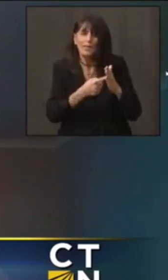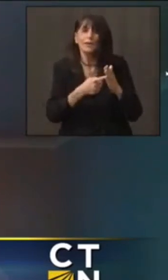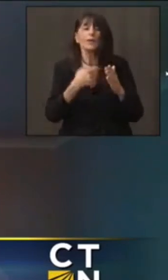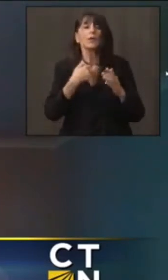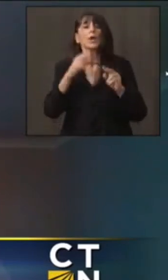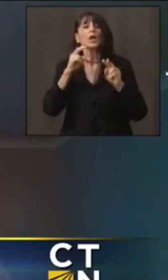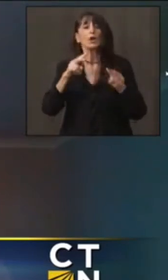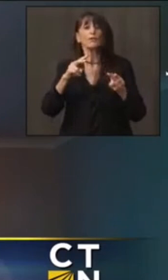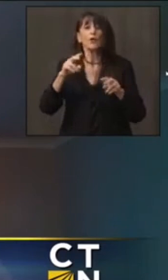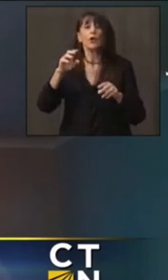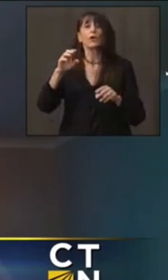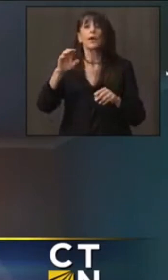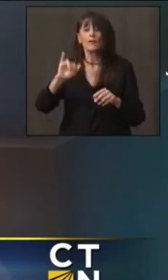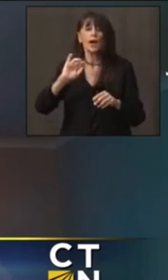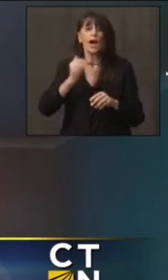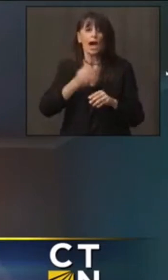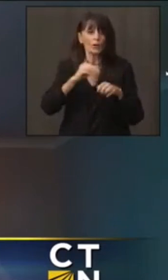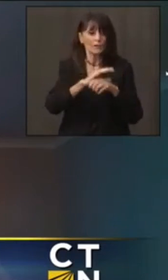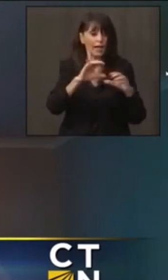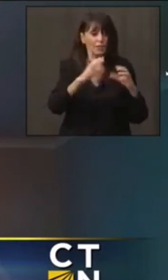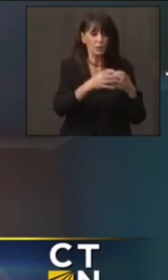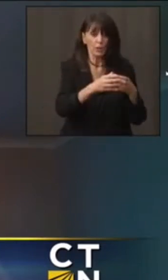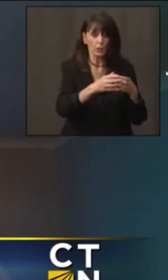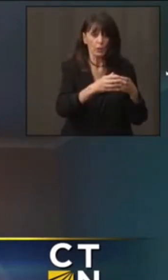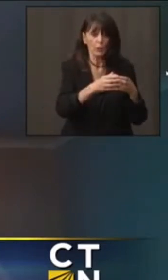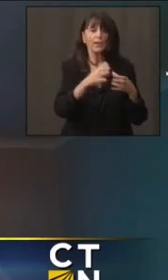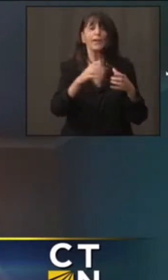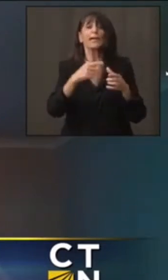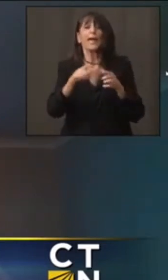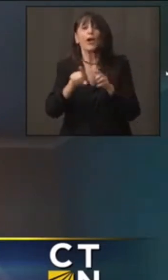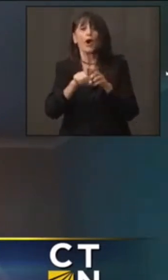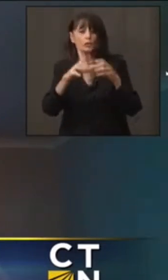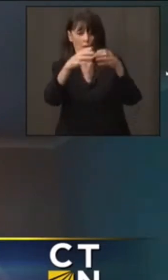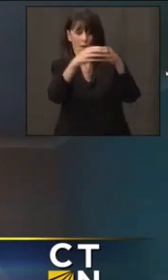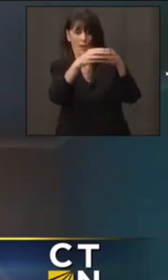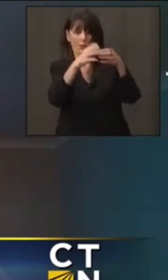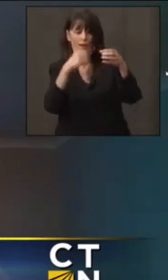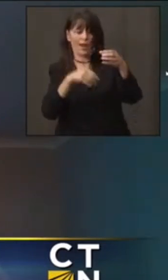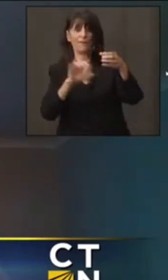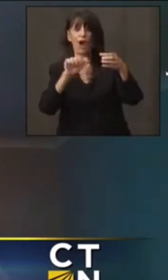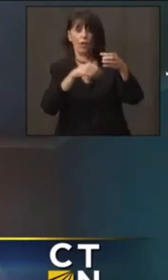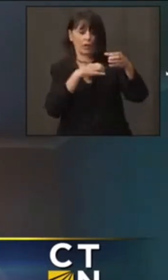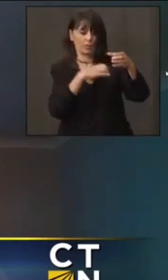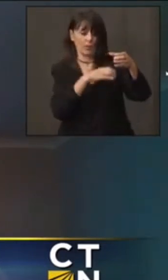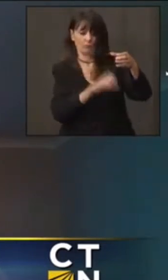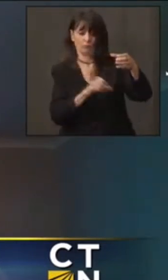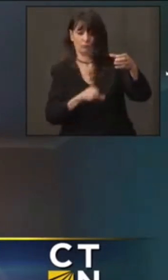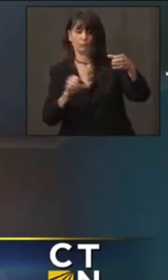to the input of our advisory group and the 3 subcommittees on subsequent iterations of the plan.